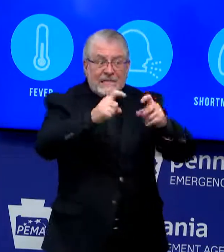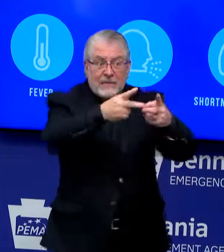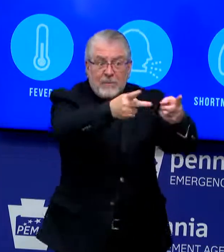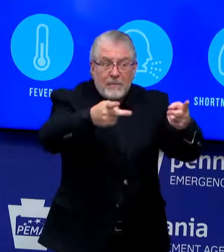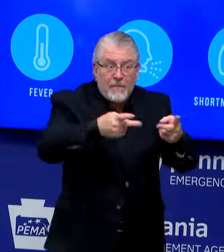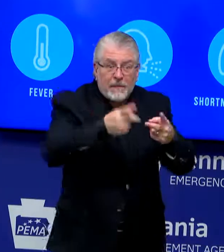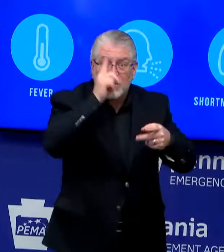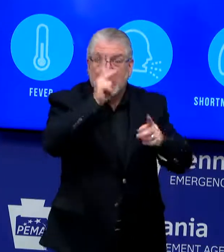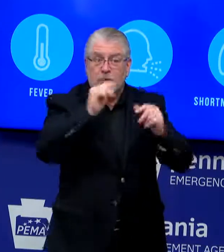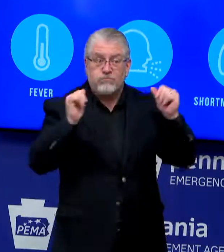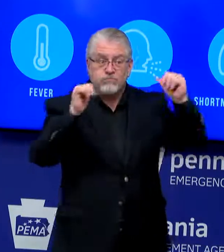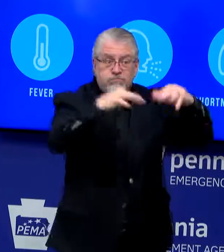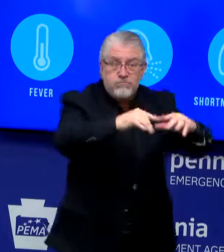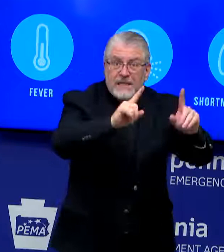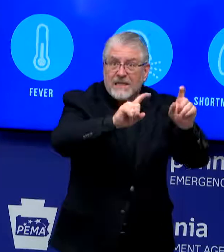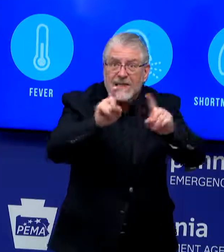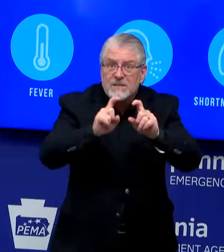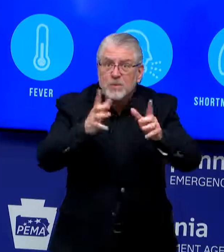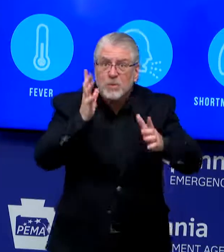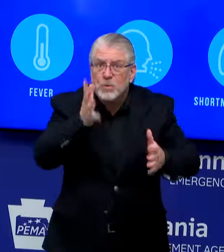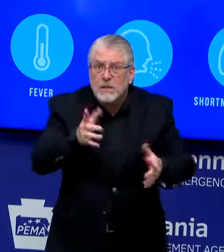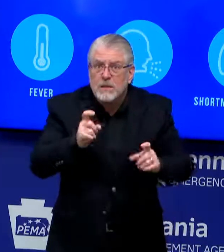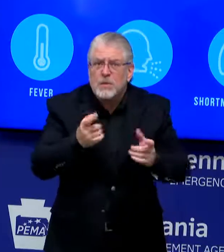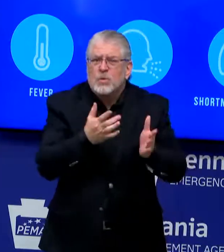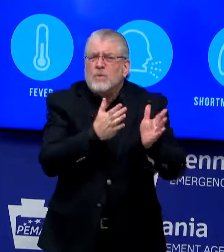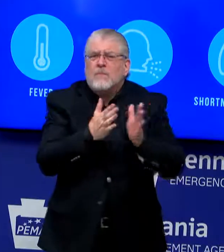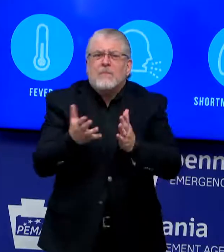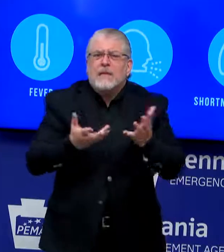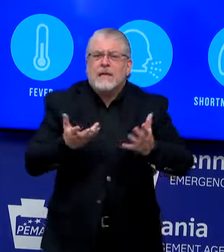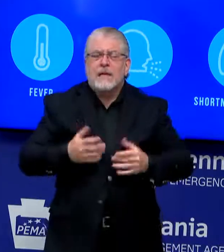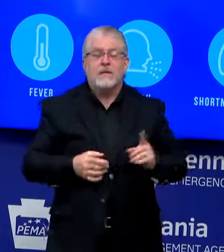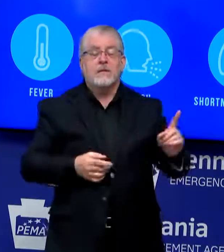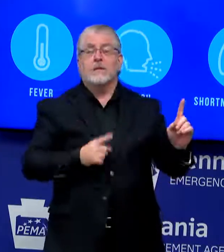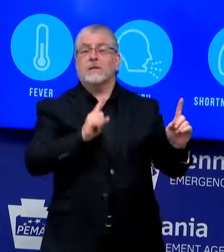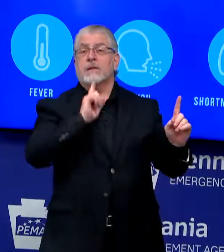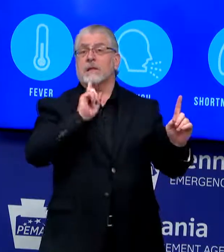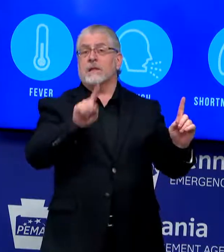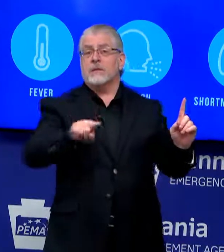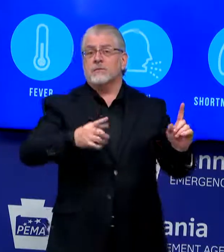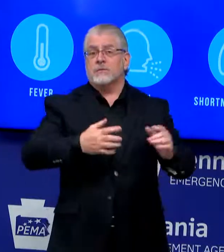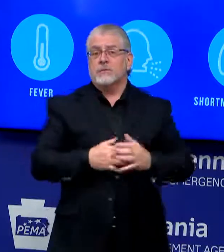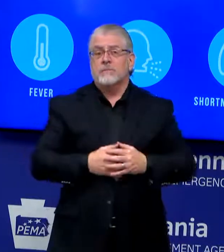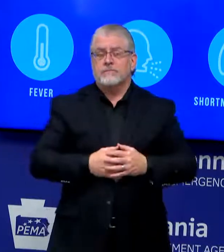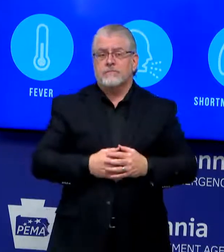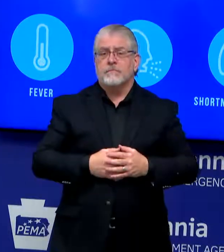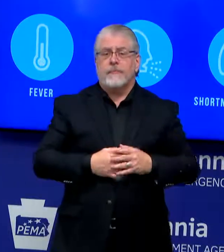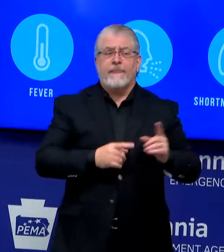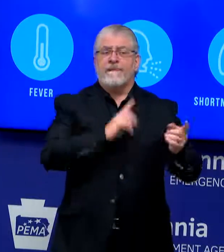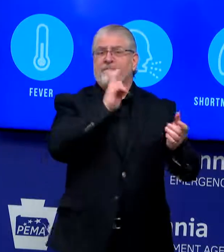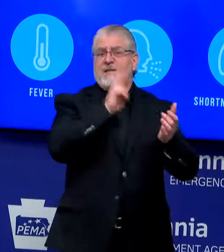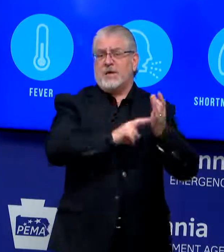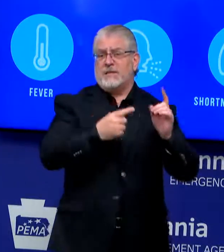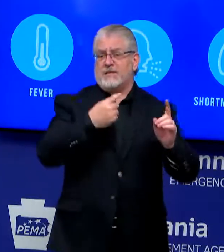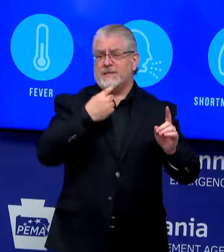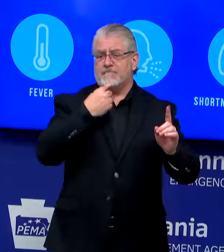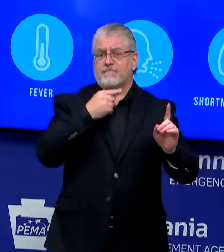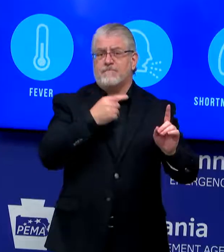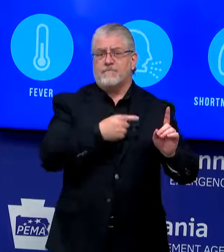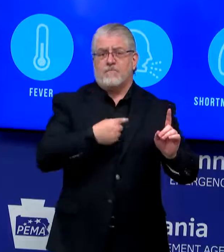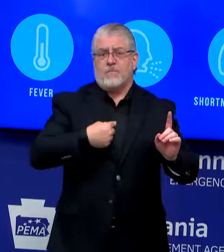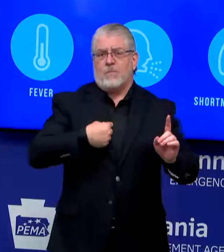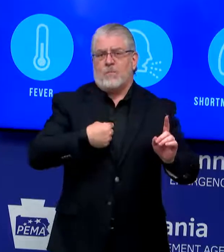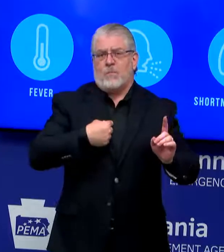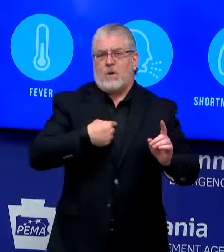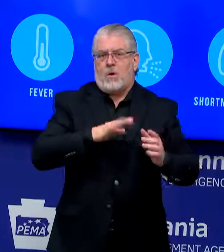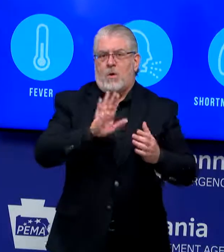We also have a publicity campaign about the things we've been talking about staying home, about the importance of hand washing. We'll put